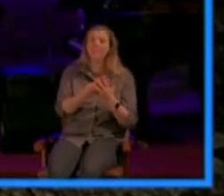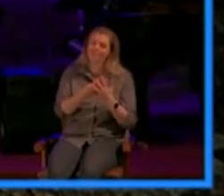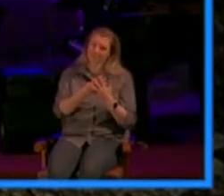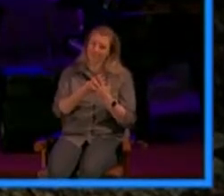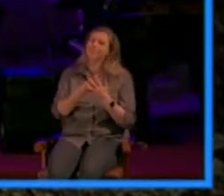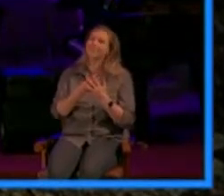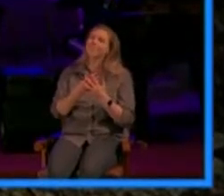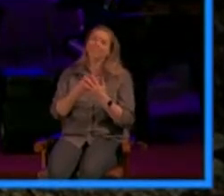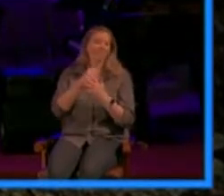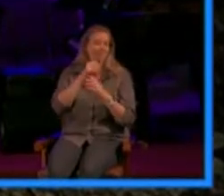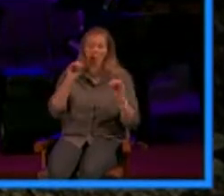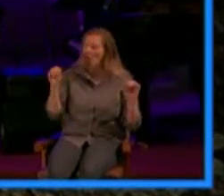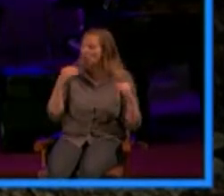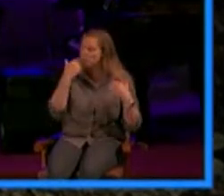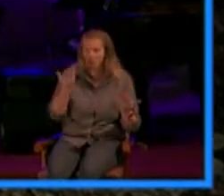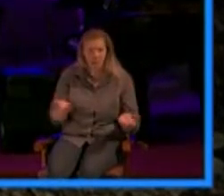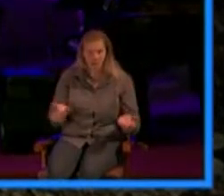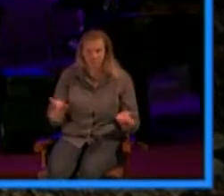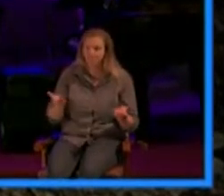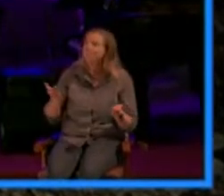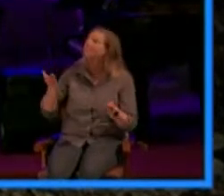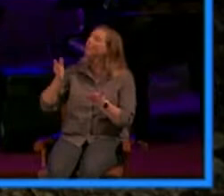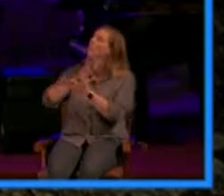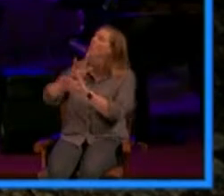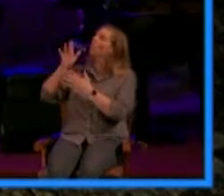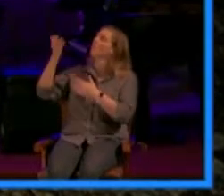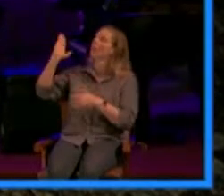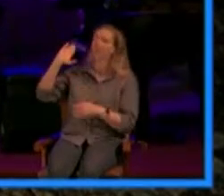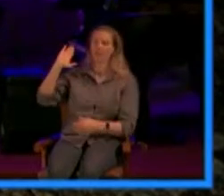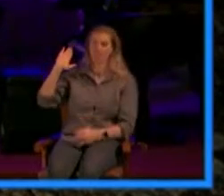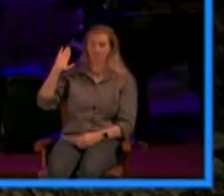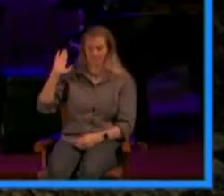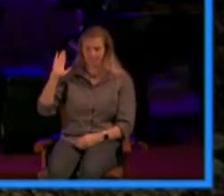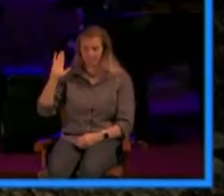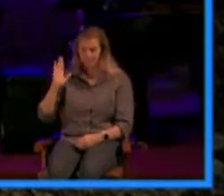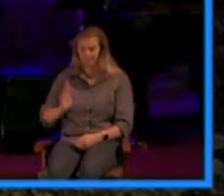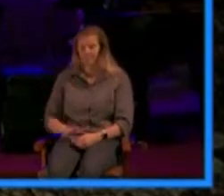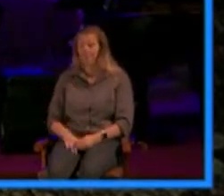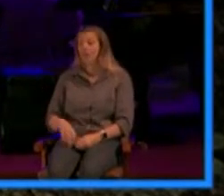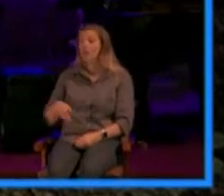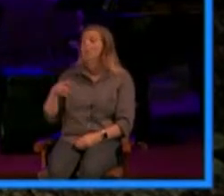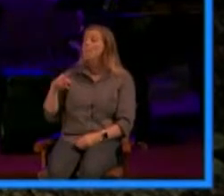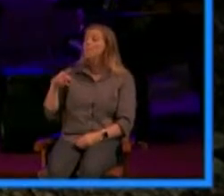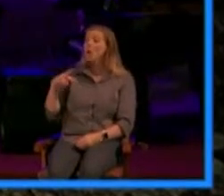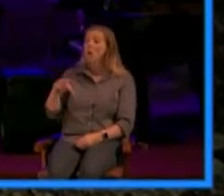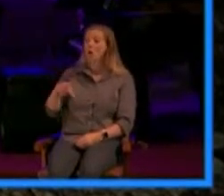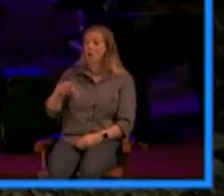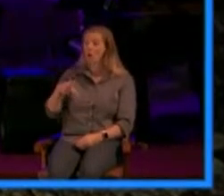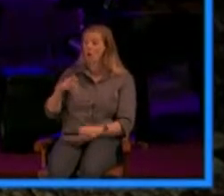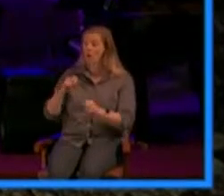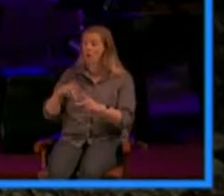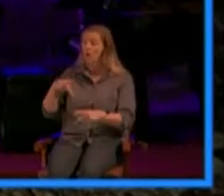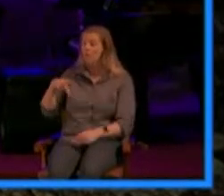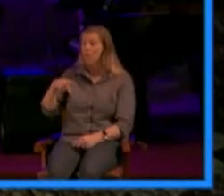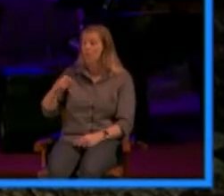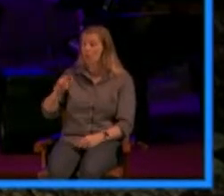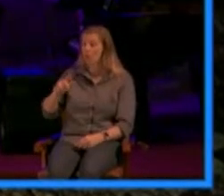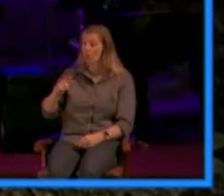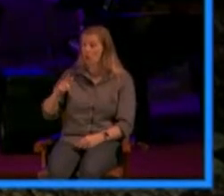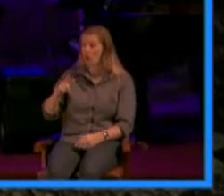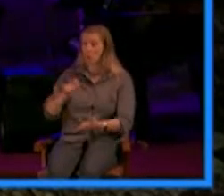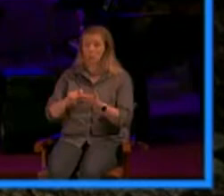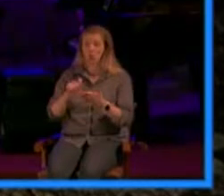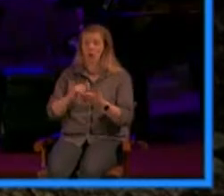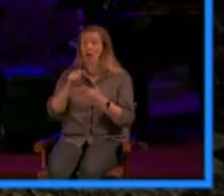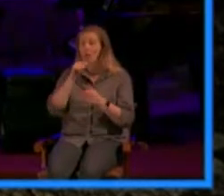Paul follows up as well in his instruction to young pastor Timothy when he writes these words in 2 Timothy 3:12. Indeed,